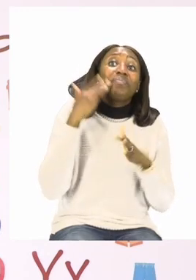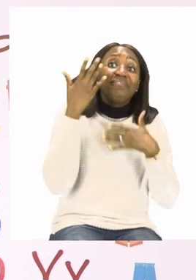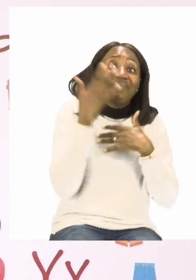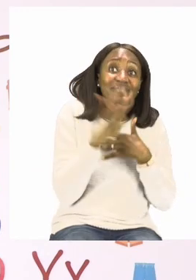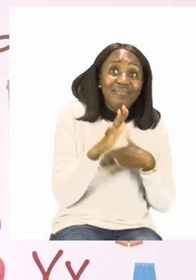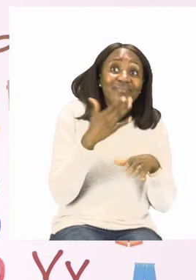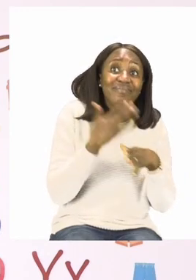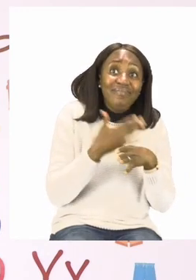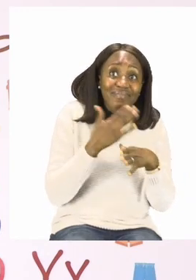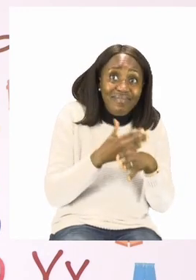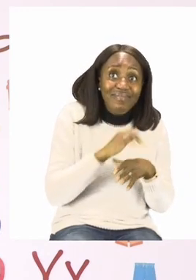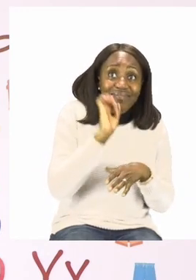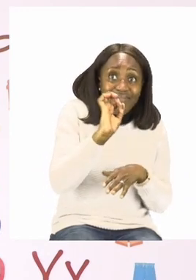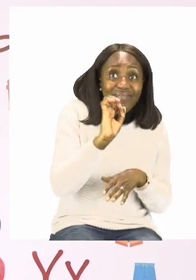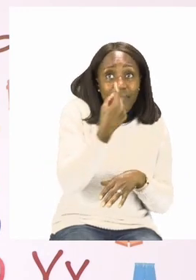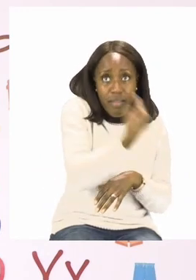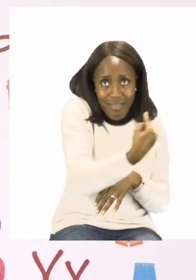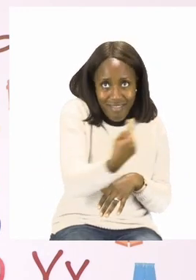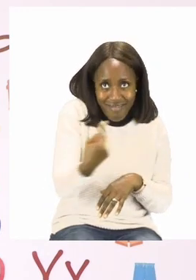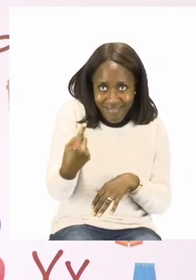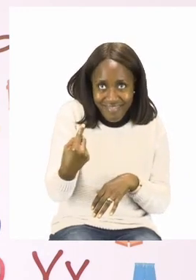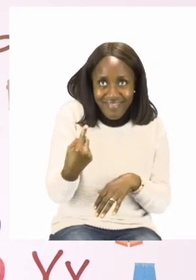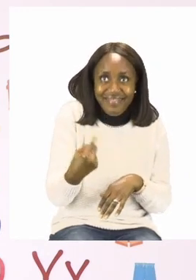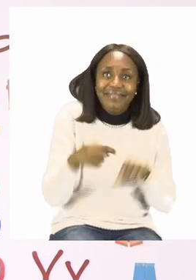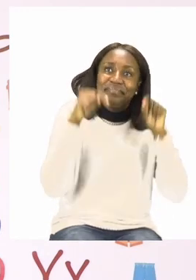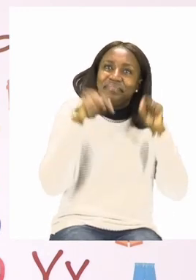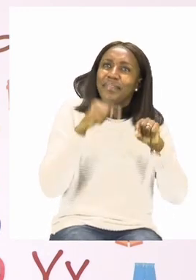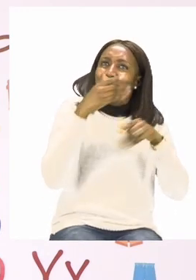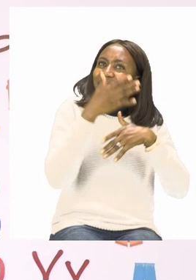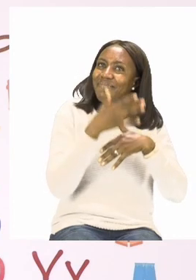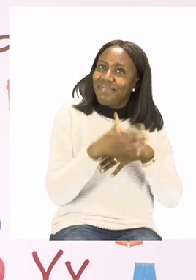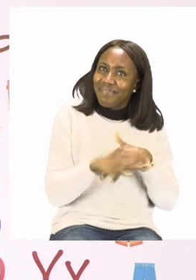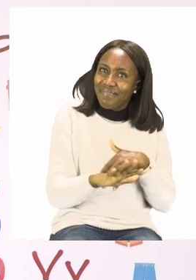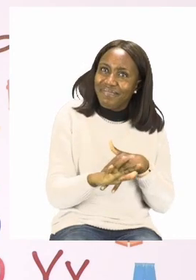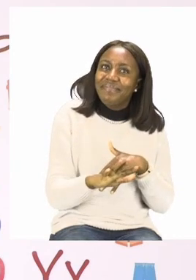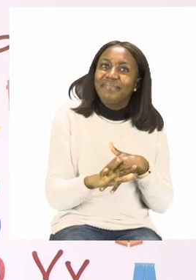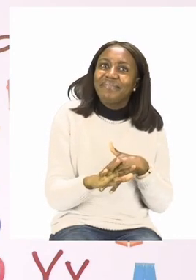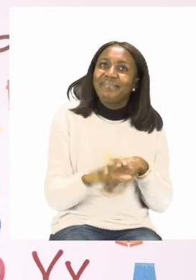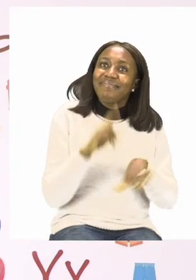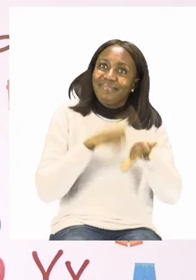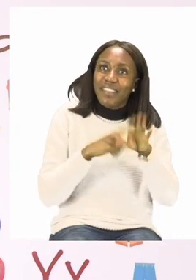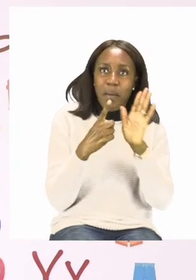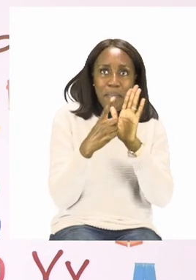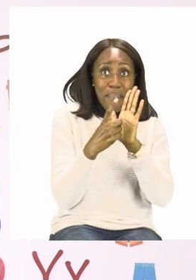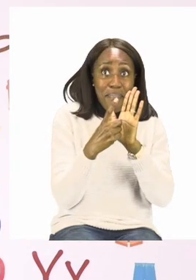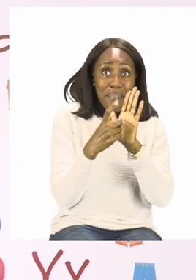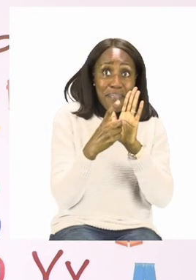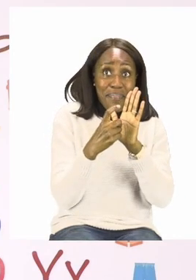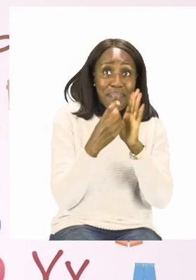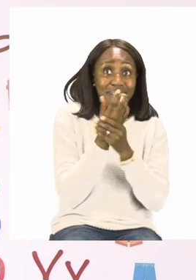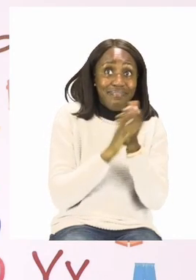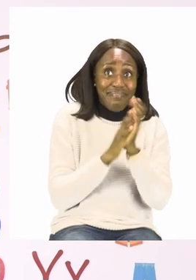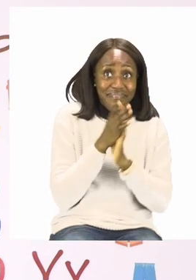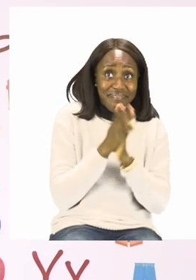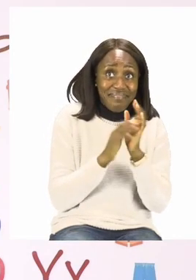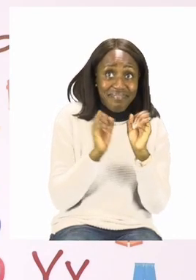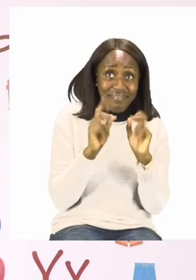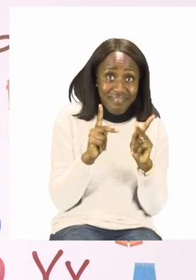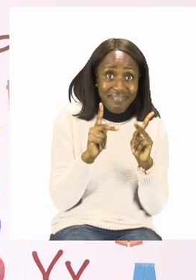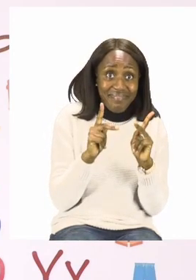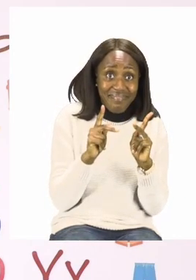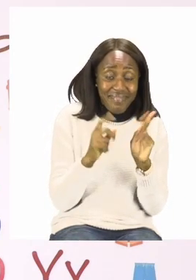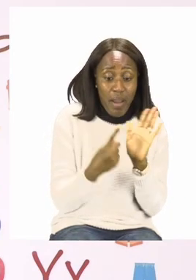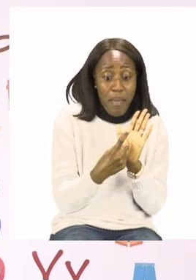by yourself. So now that we are done with our lesson, it's time to sanitize. So let us take